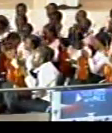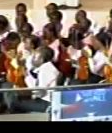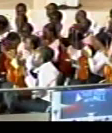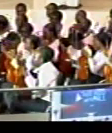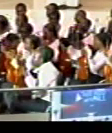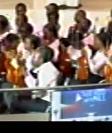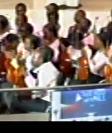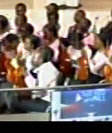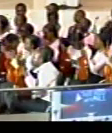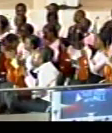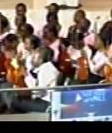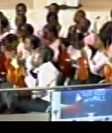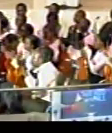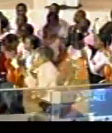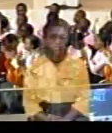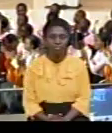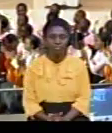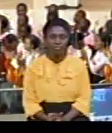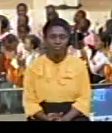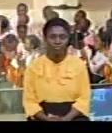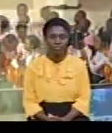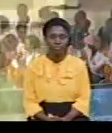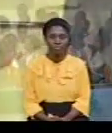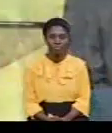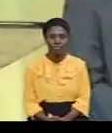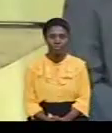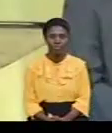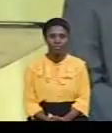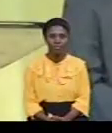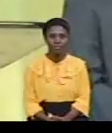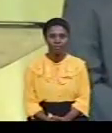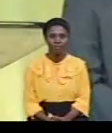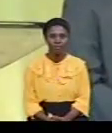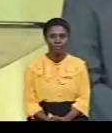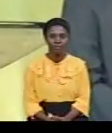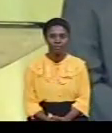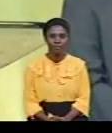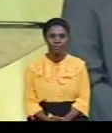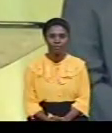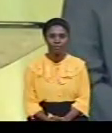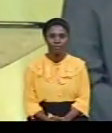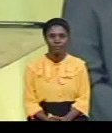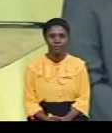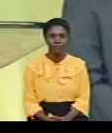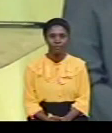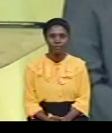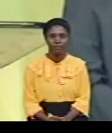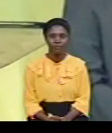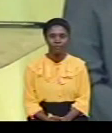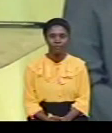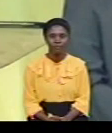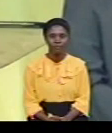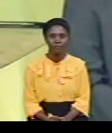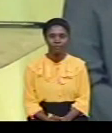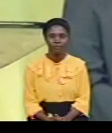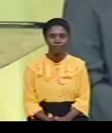Is there a heart or bound by sorrow? Is there a life weighed down by